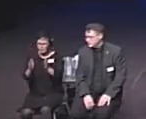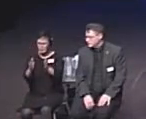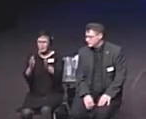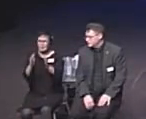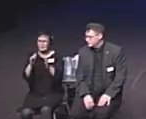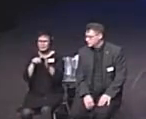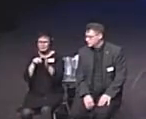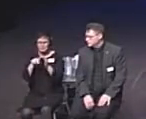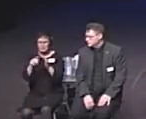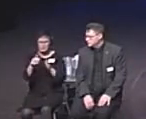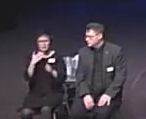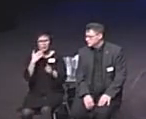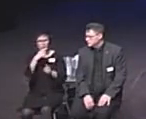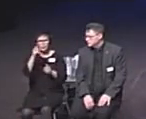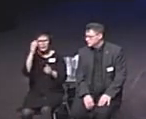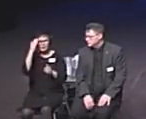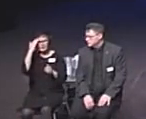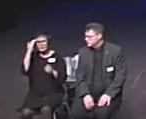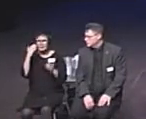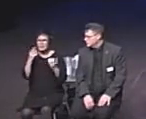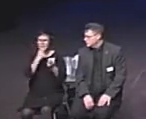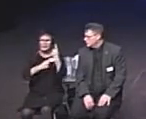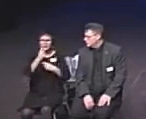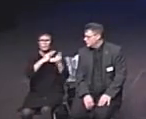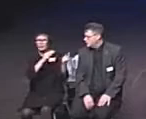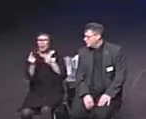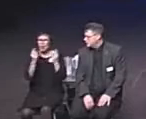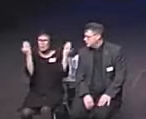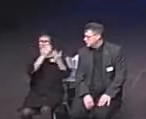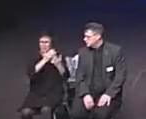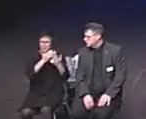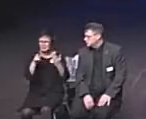For those of you that knows about dialogue in the dark, it's a way like